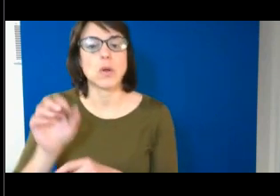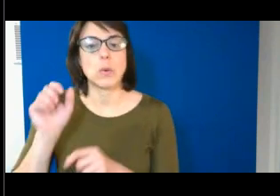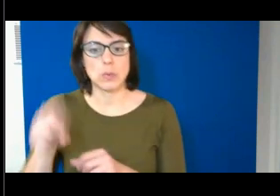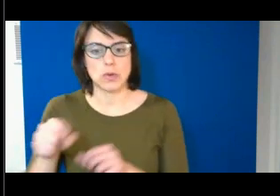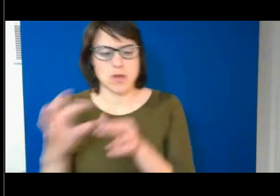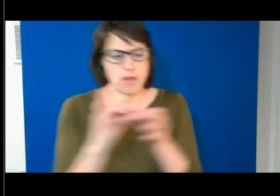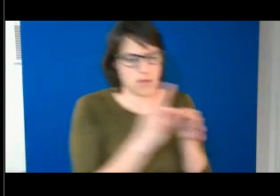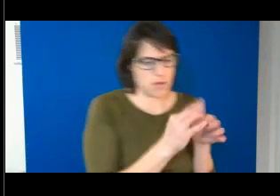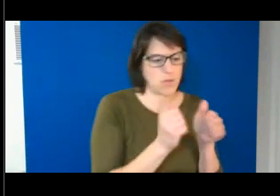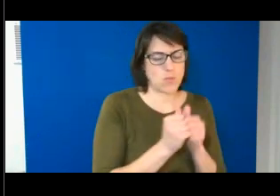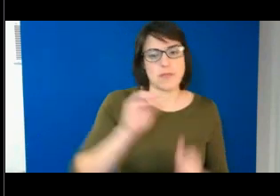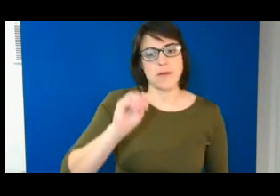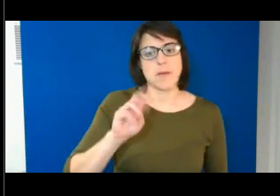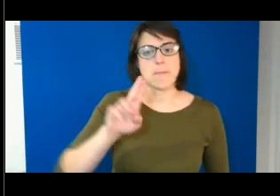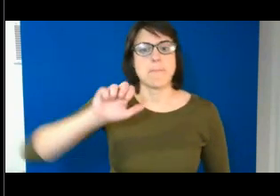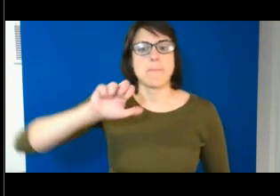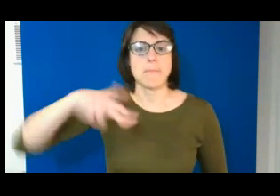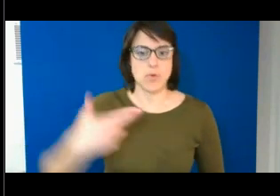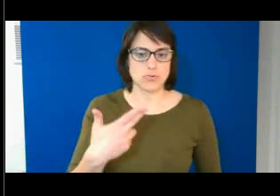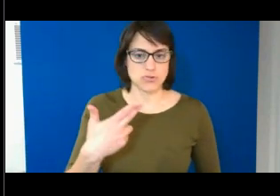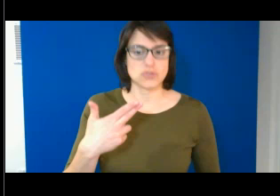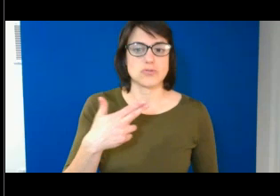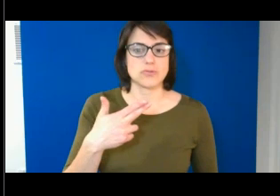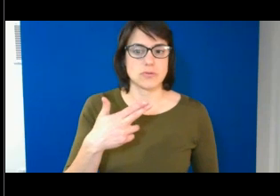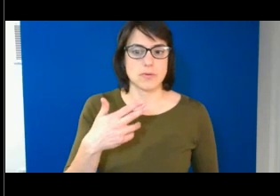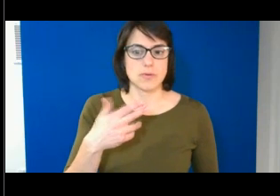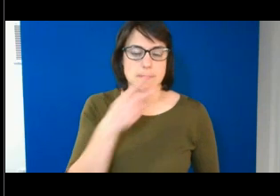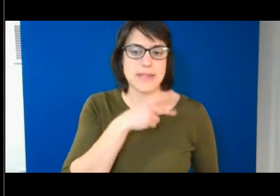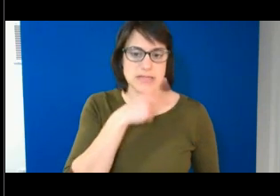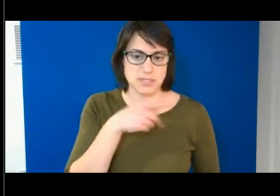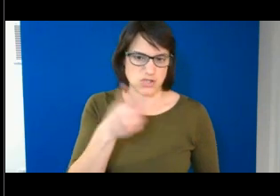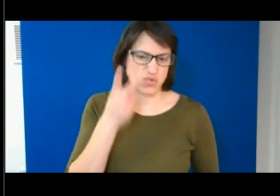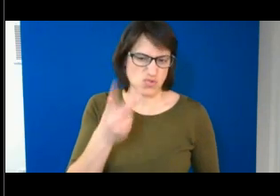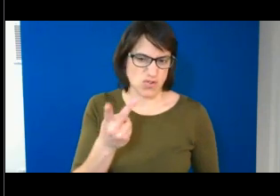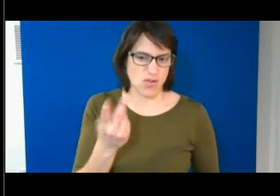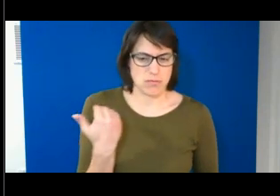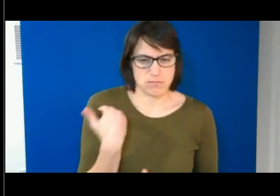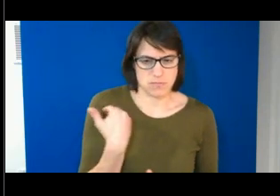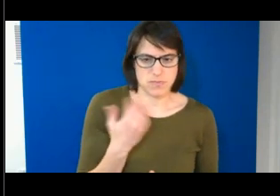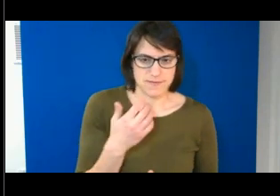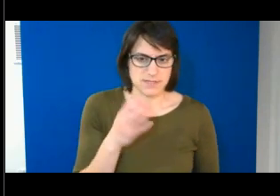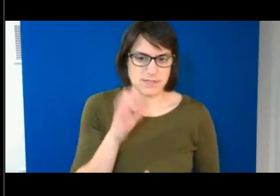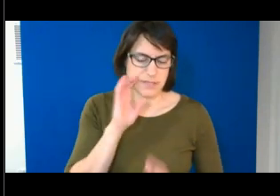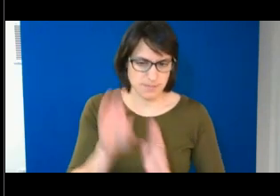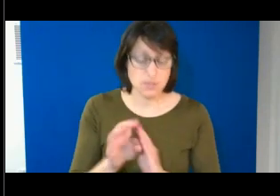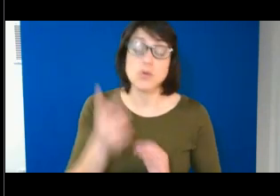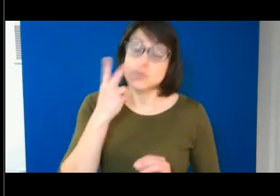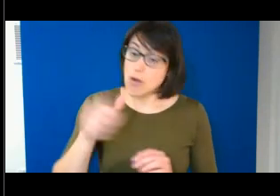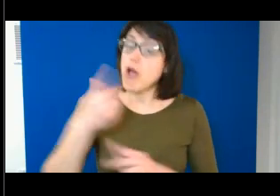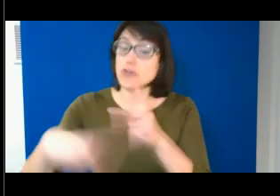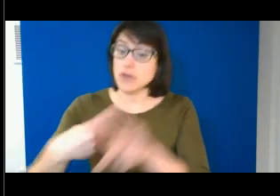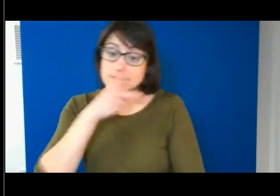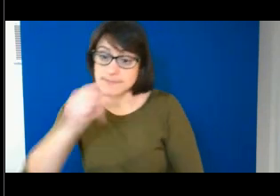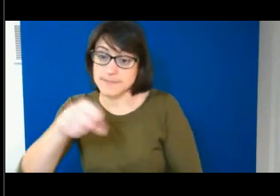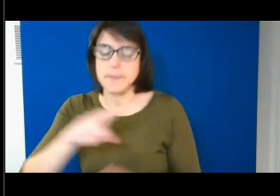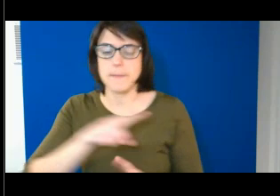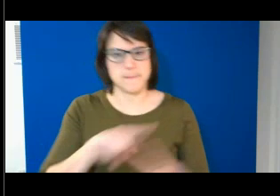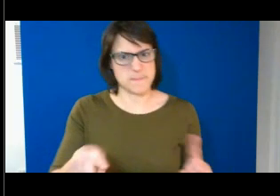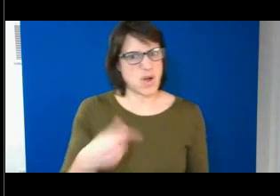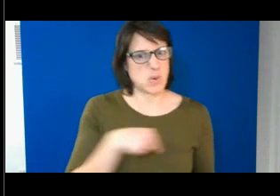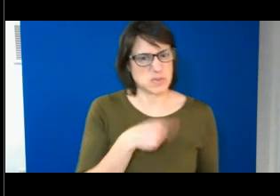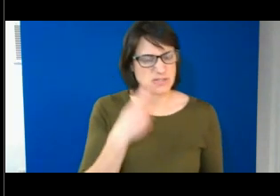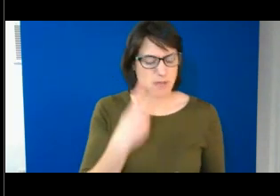used and that you saw in the previous image. And we also saw other kinds of plastic, but given the high amount, that kind of directed